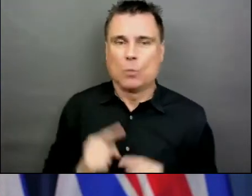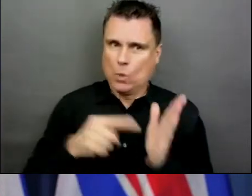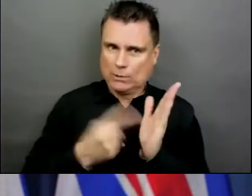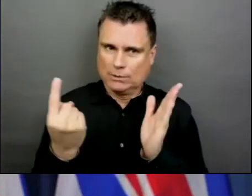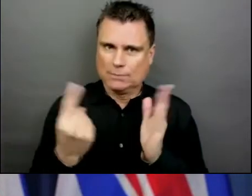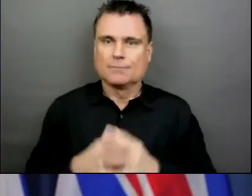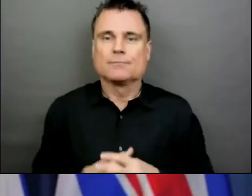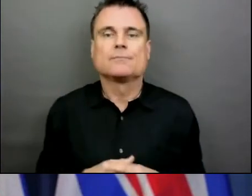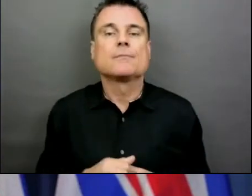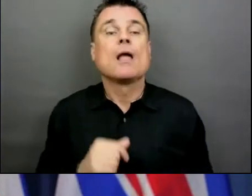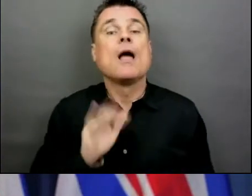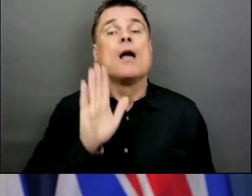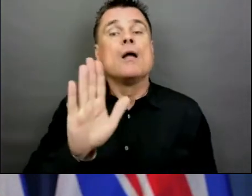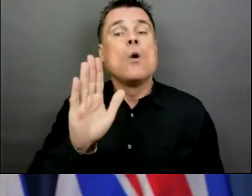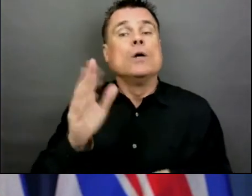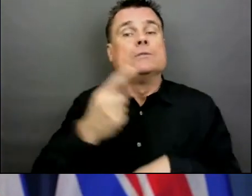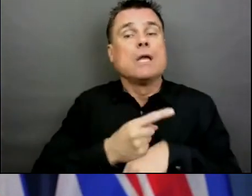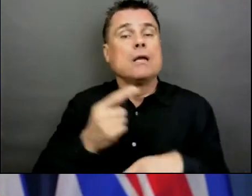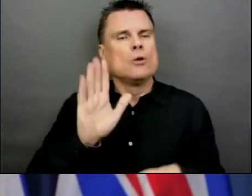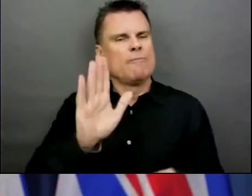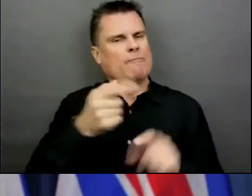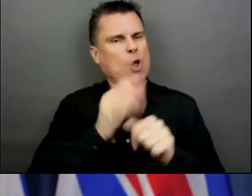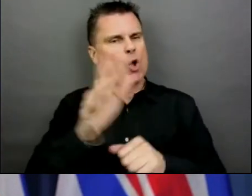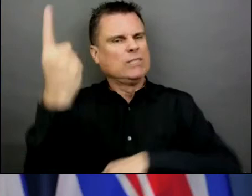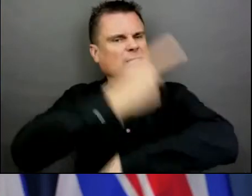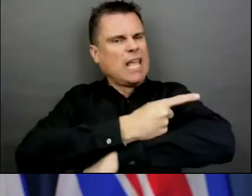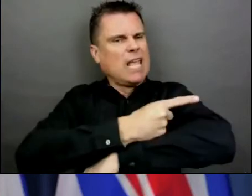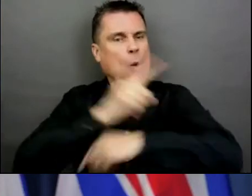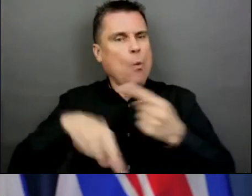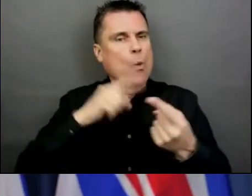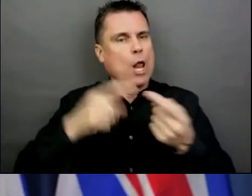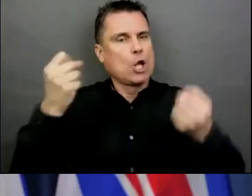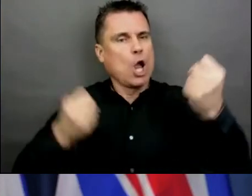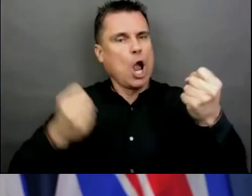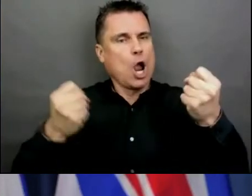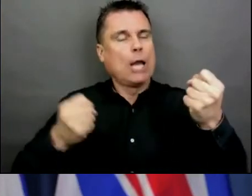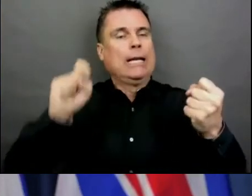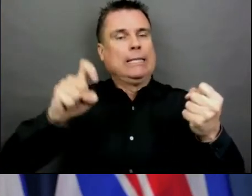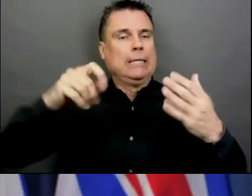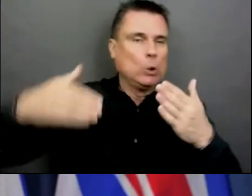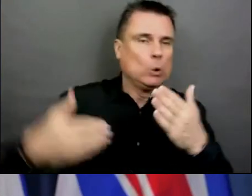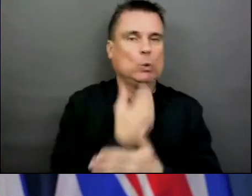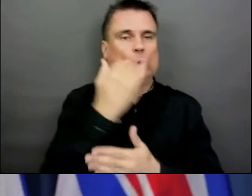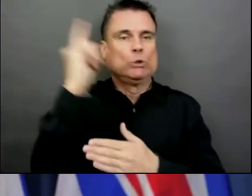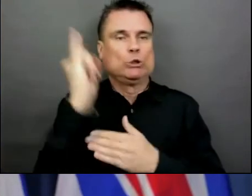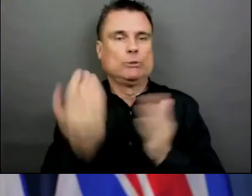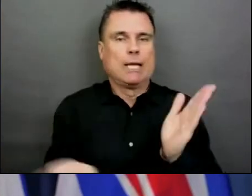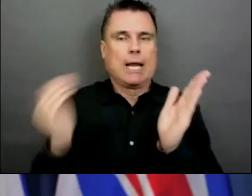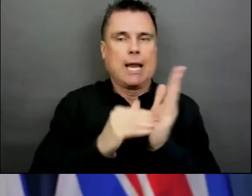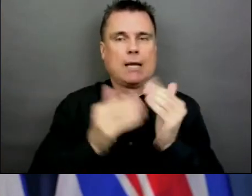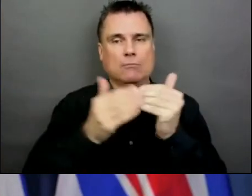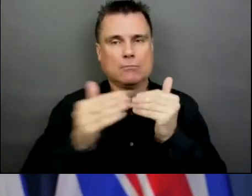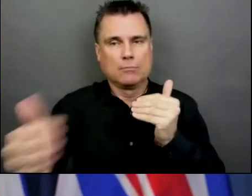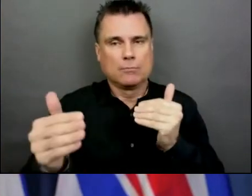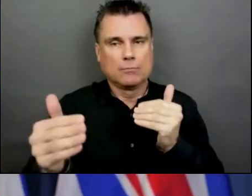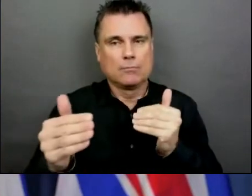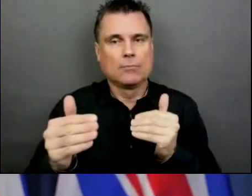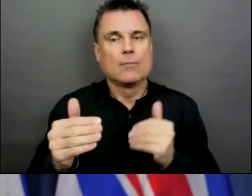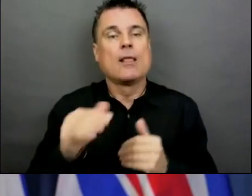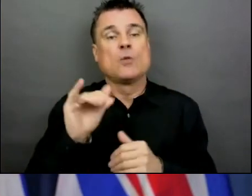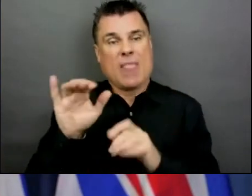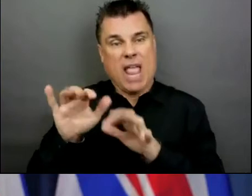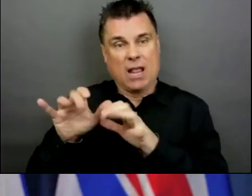date and how much of your current policy falls after May 1st when enhanced care comes into effect. The tool is very